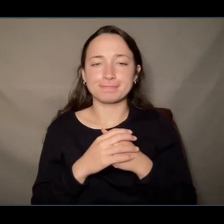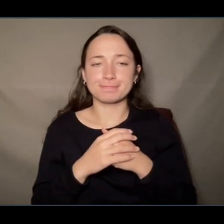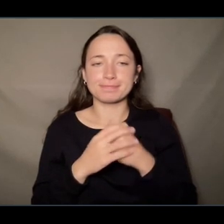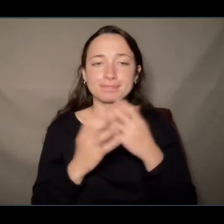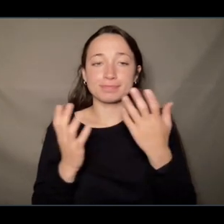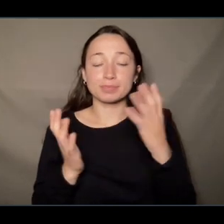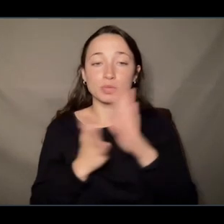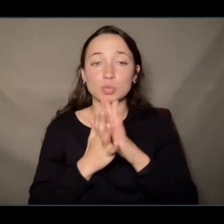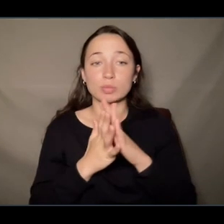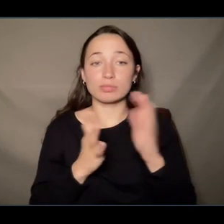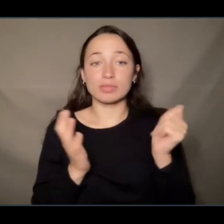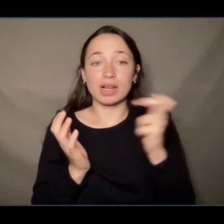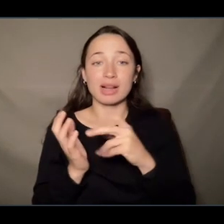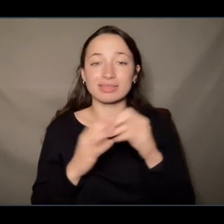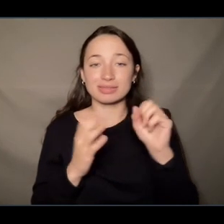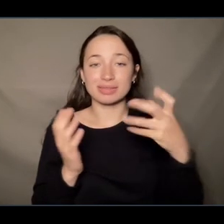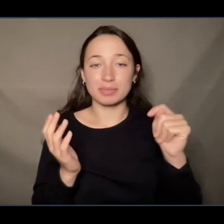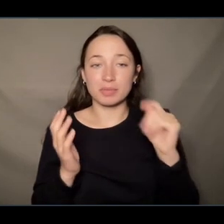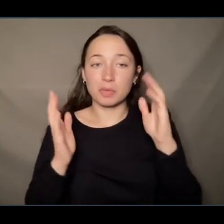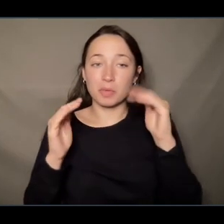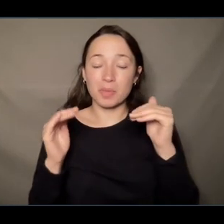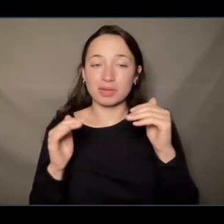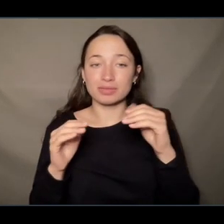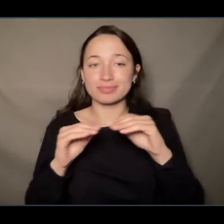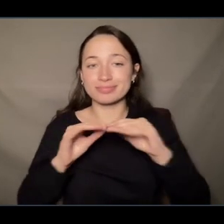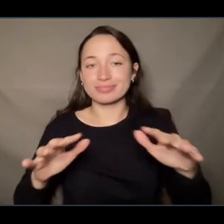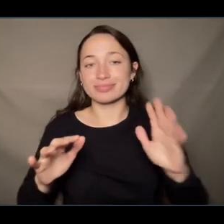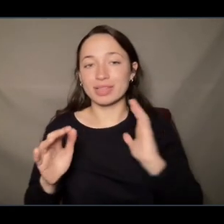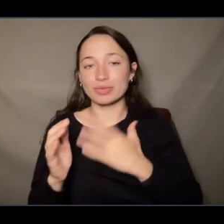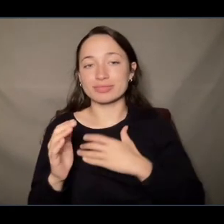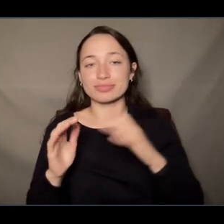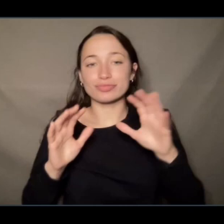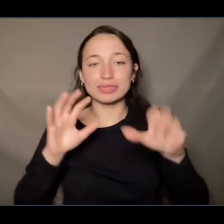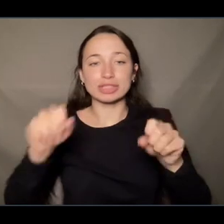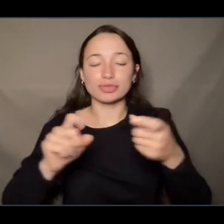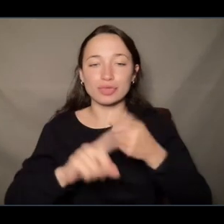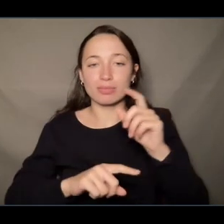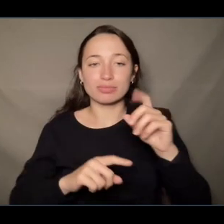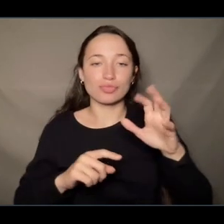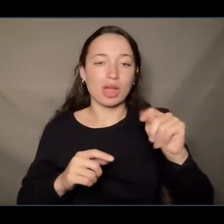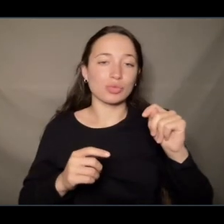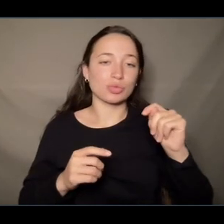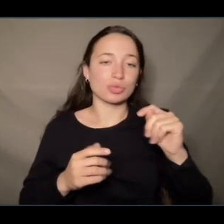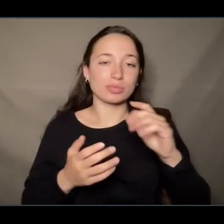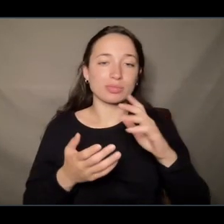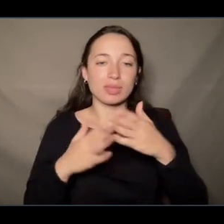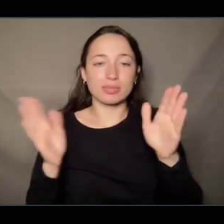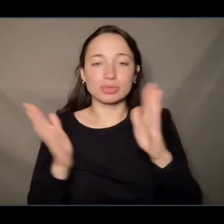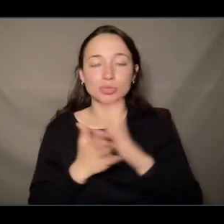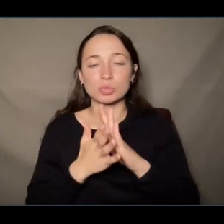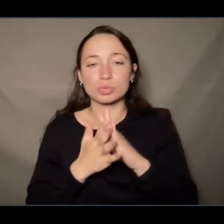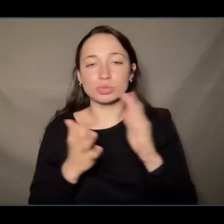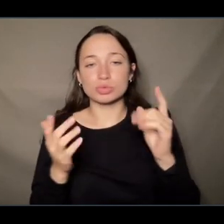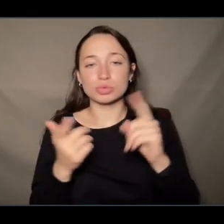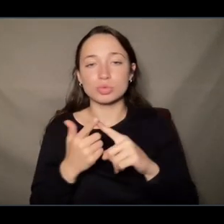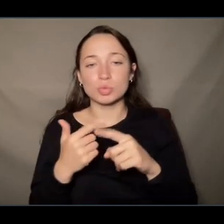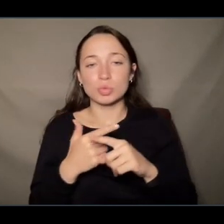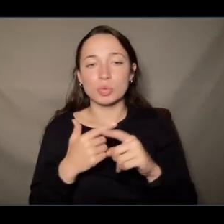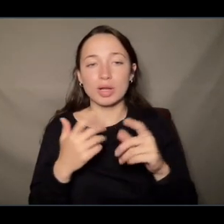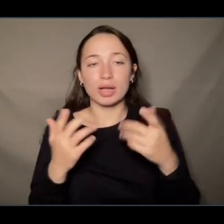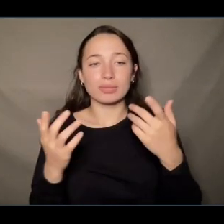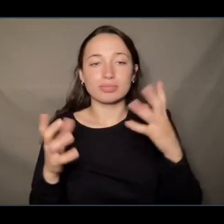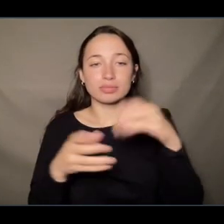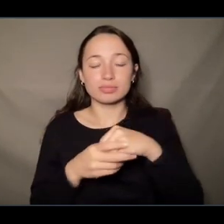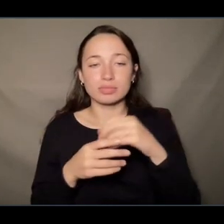And when school returns in September, hopefully, we are extending our reach from the Dracut Public Schools